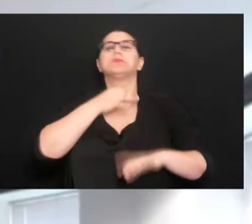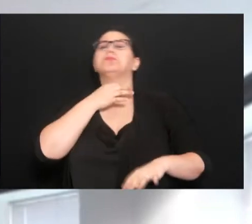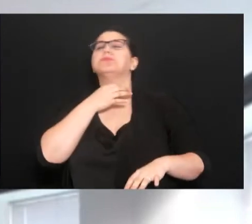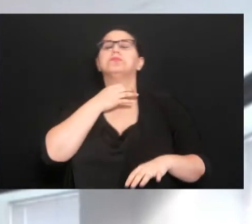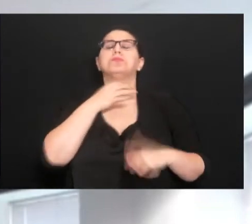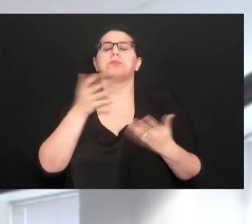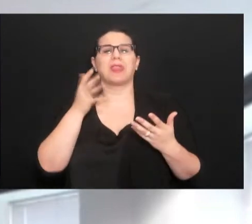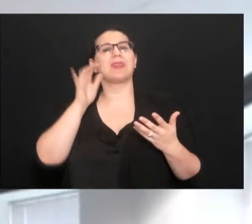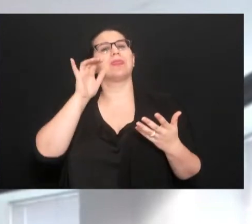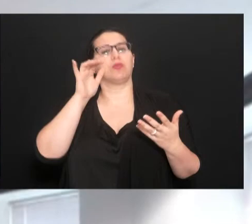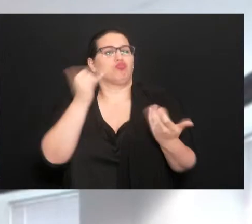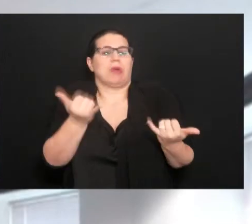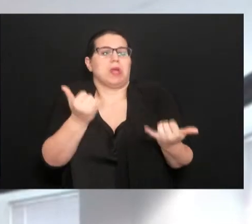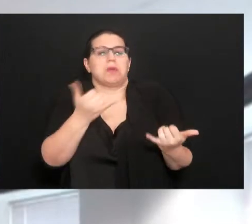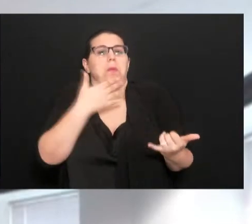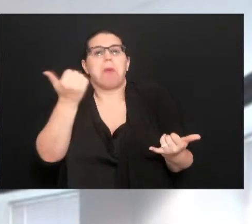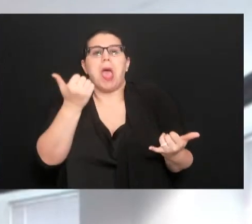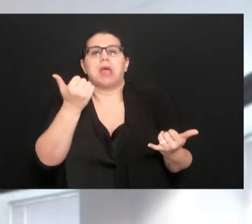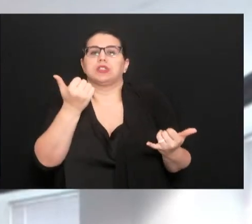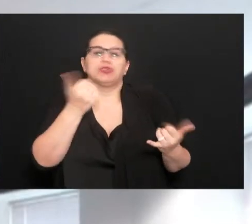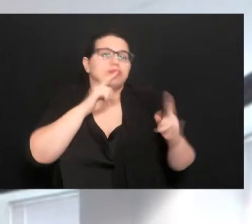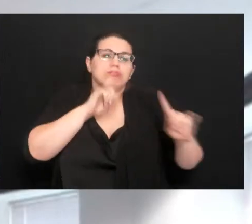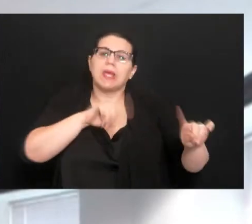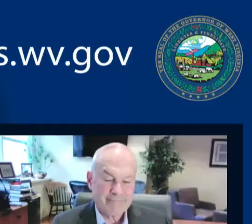to approach it right now. Thanks.